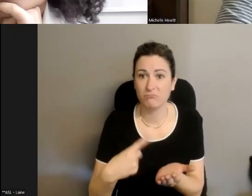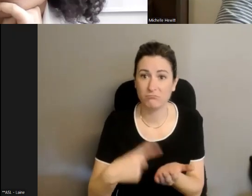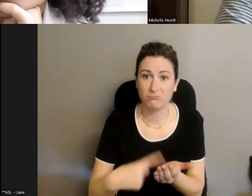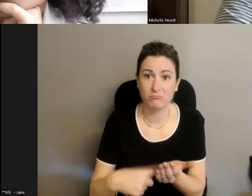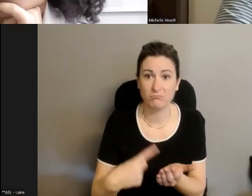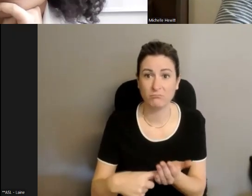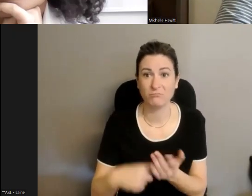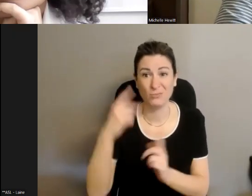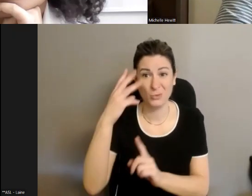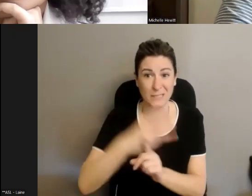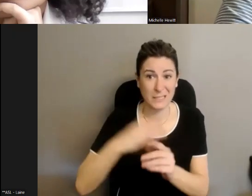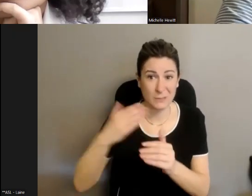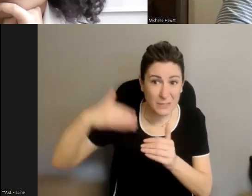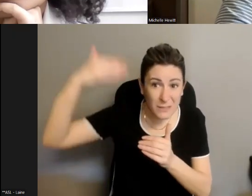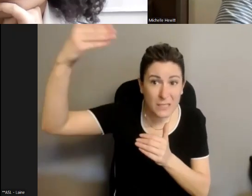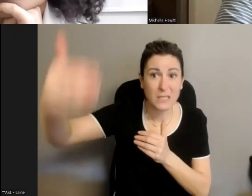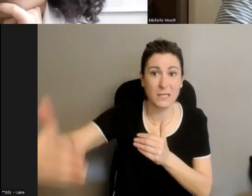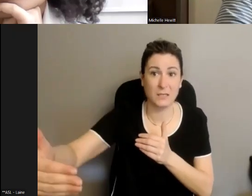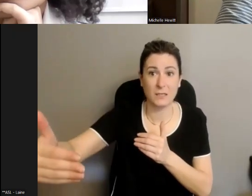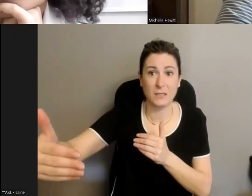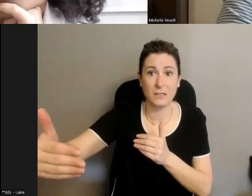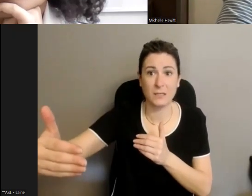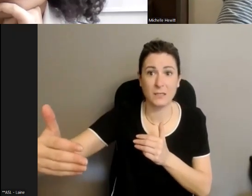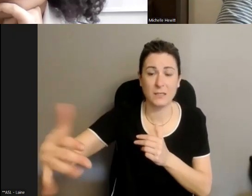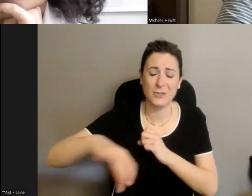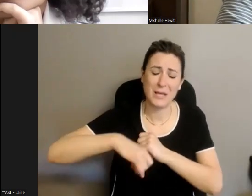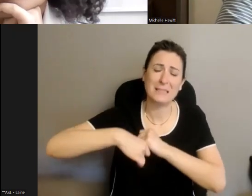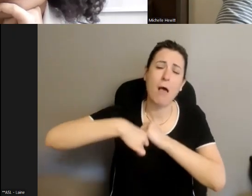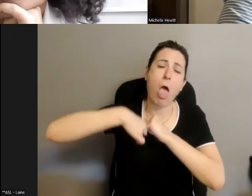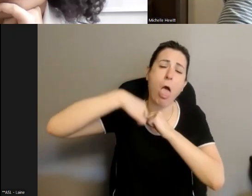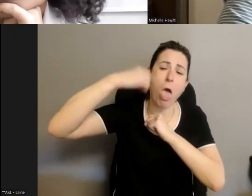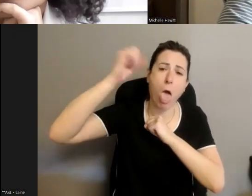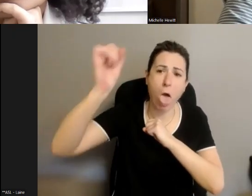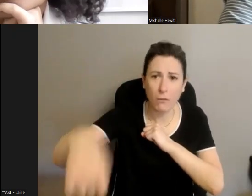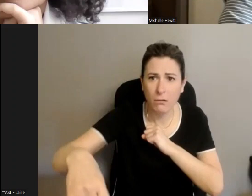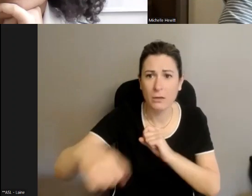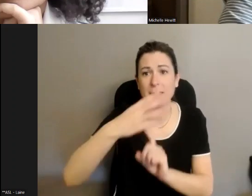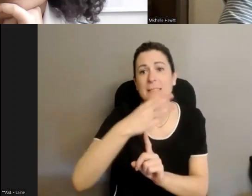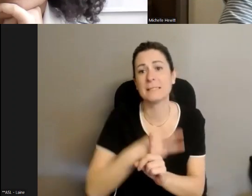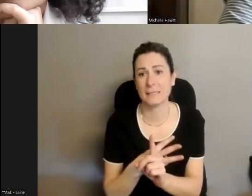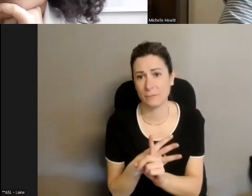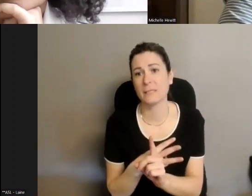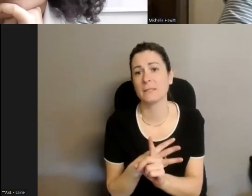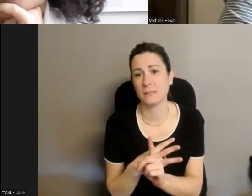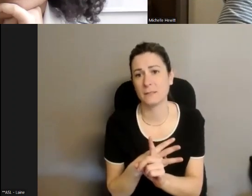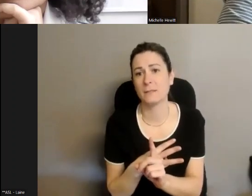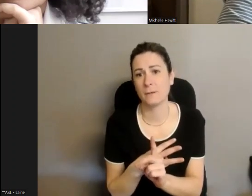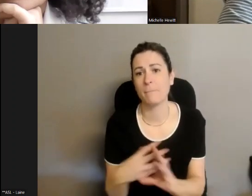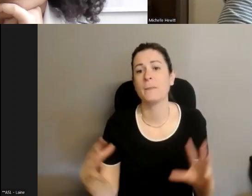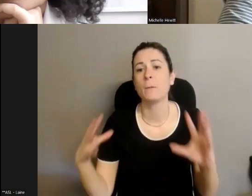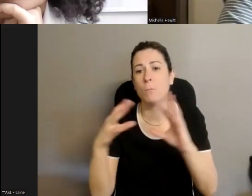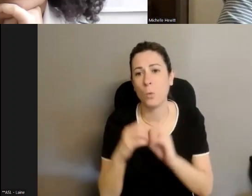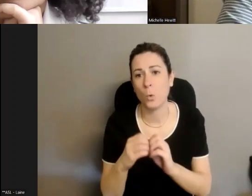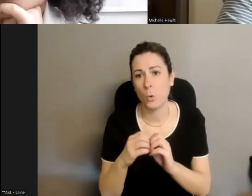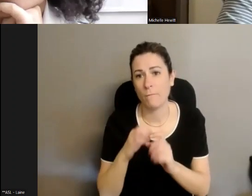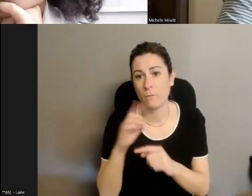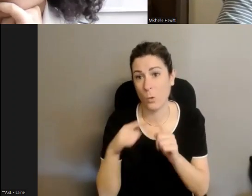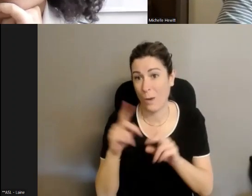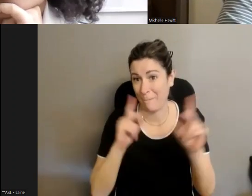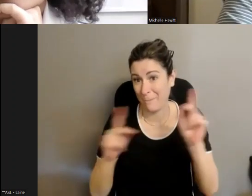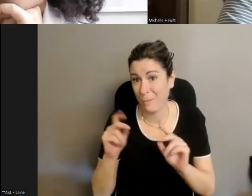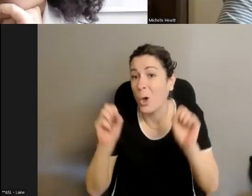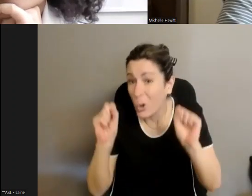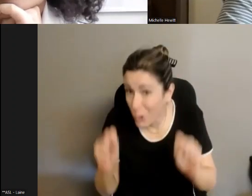that adds 6 months on to when people potentially start receiving a benefit. On top of